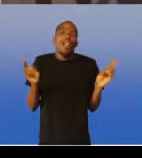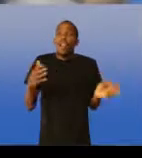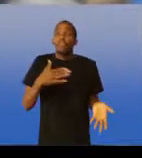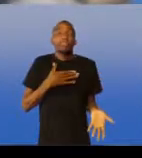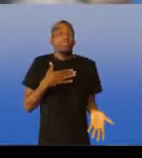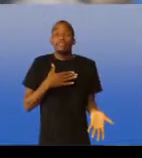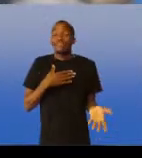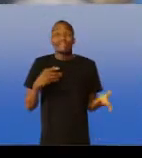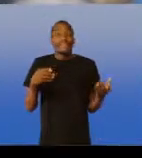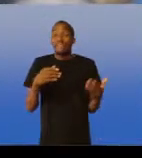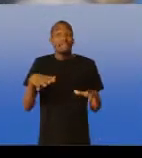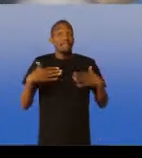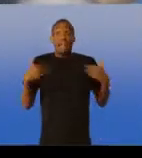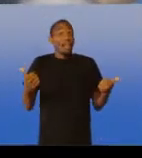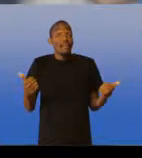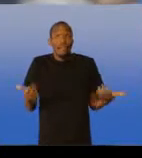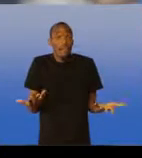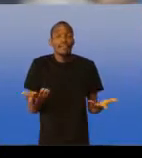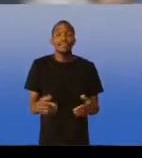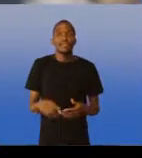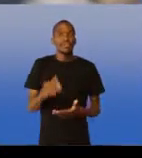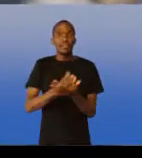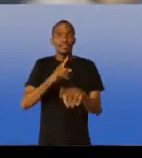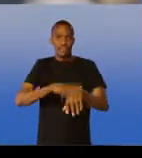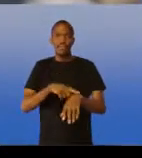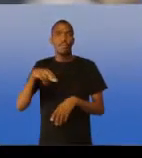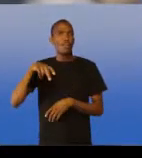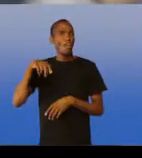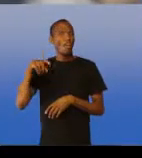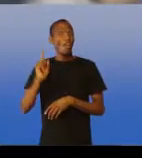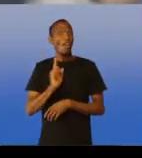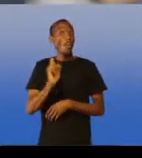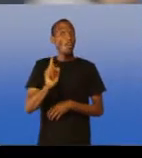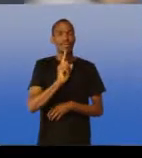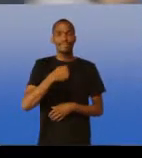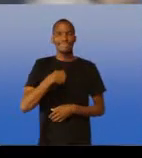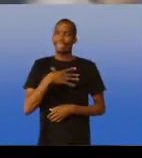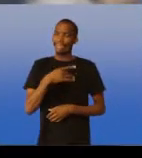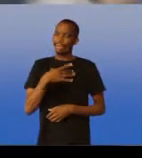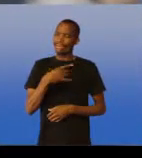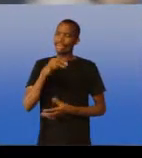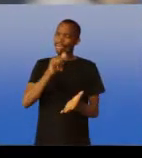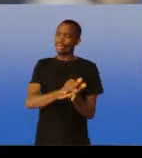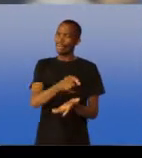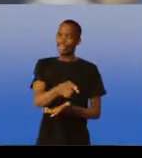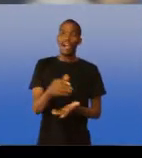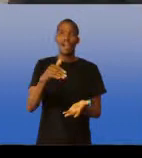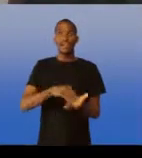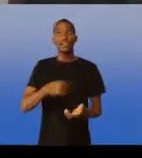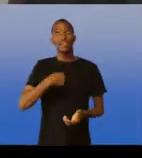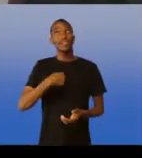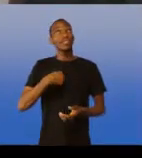jo bo siame mme go tsamaya ka dinao ke gone mo ke go ratang go gaisa ke na le dingwaga di ka